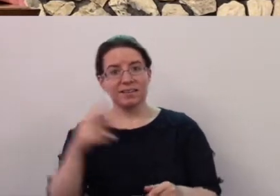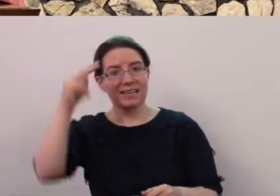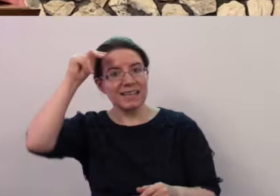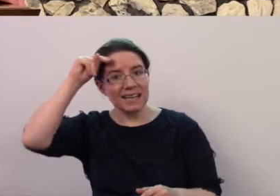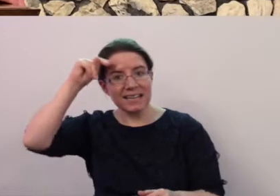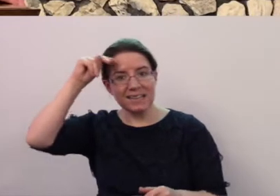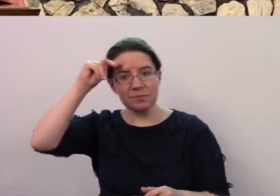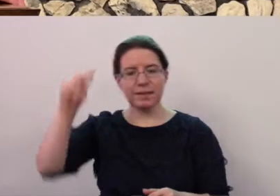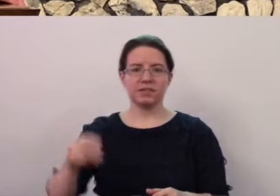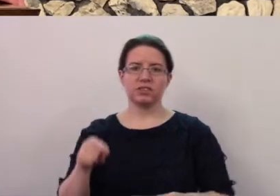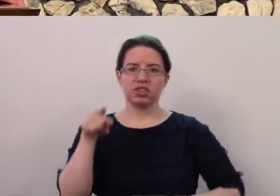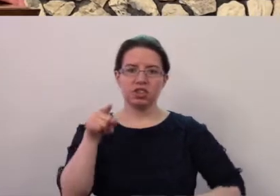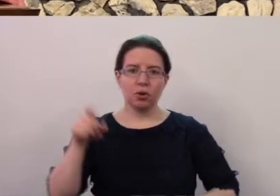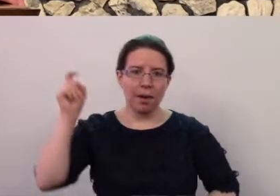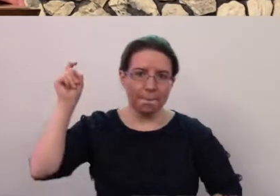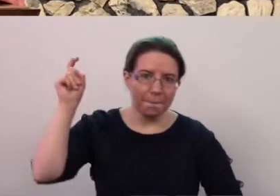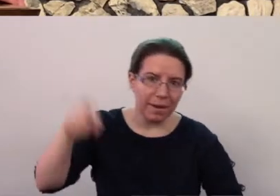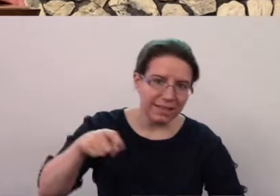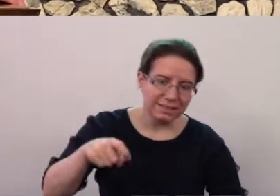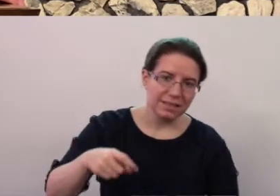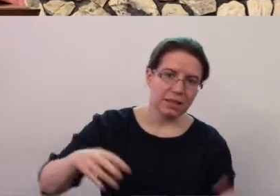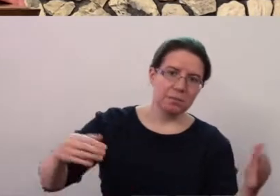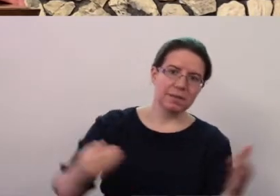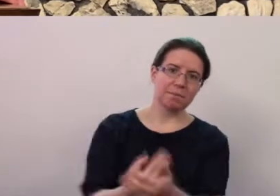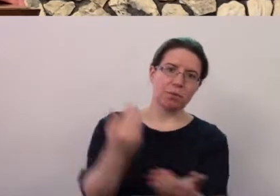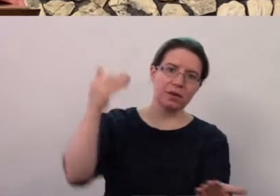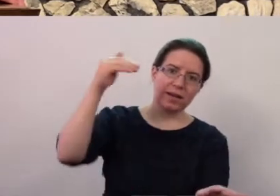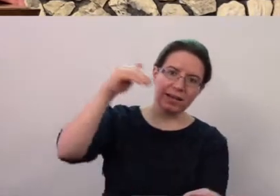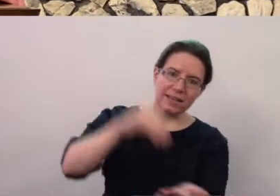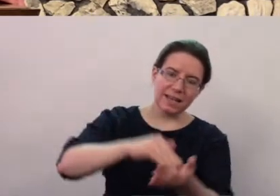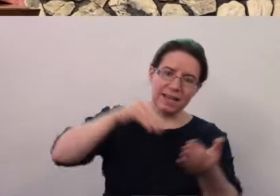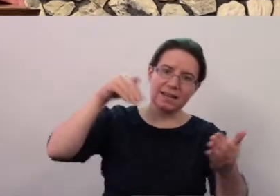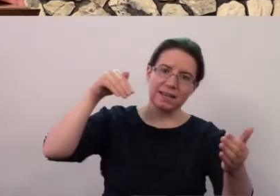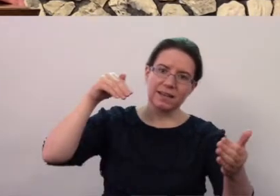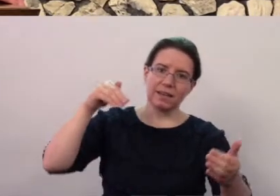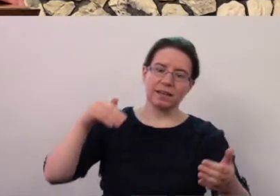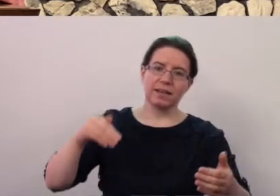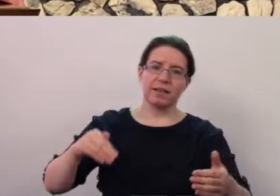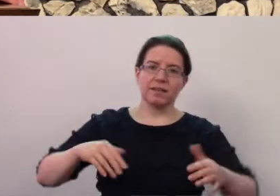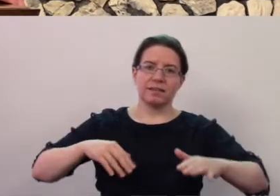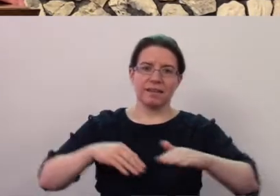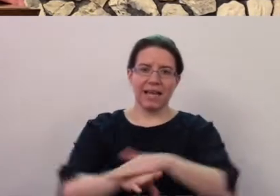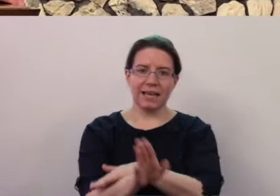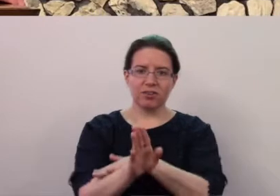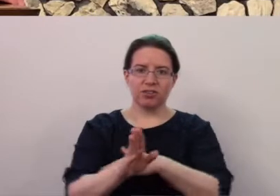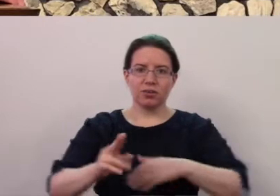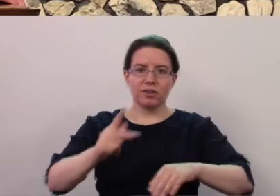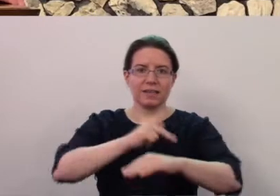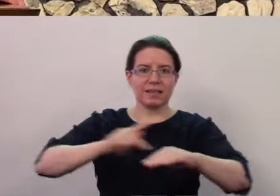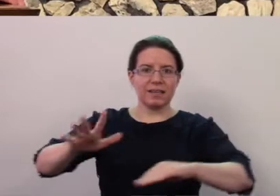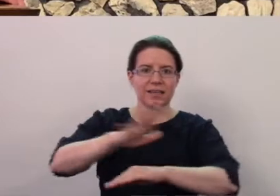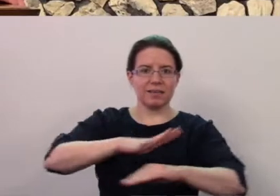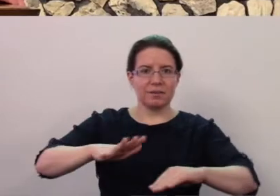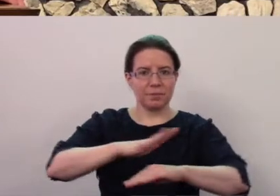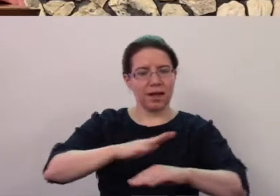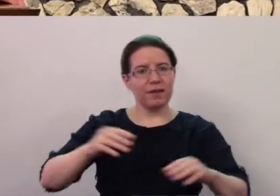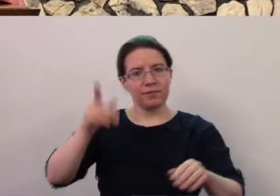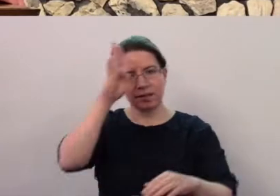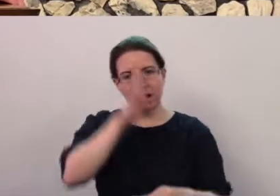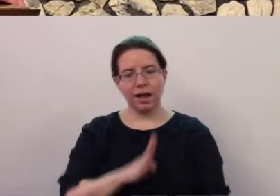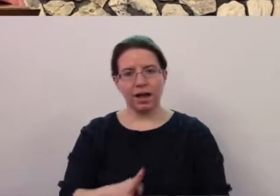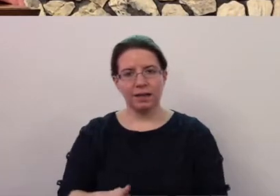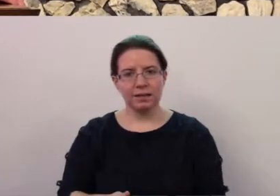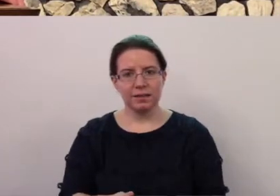told Nicodemus, you must be born again, or you can't see or enter the kingdom of God. Amen. And he not only